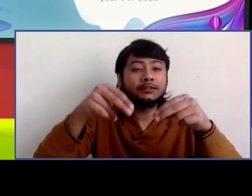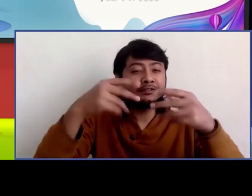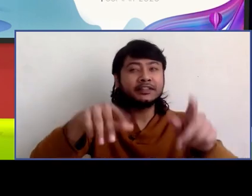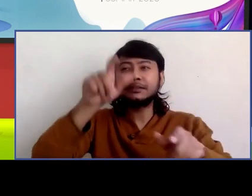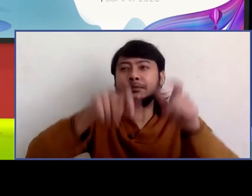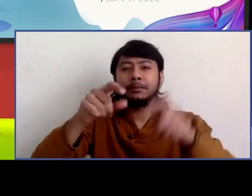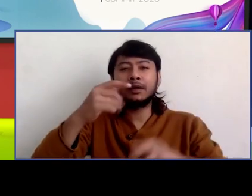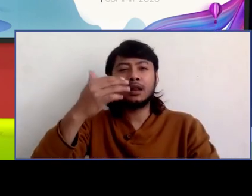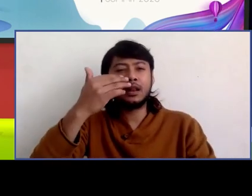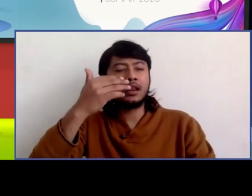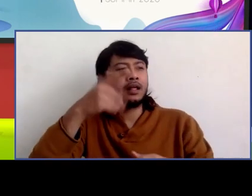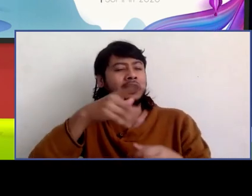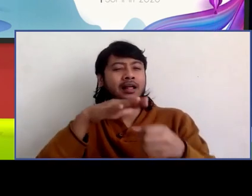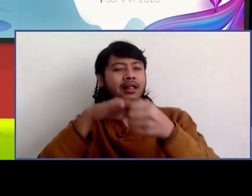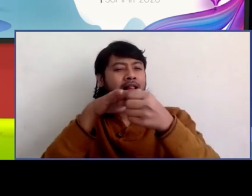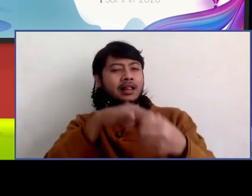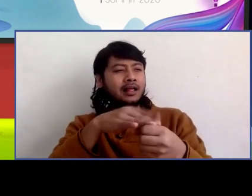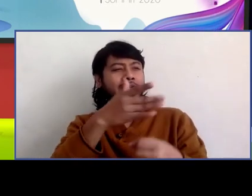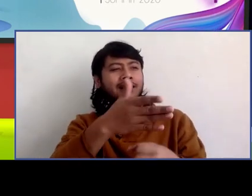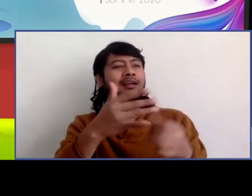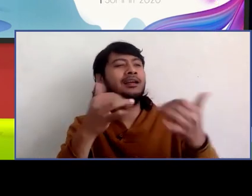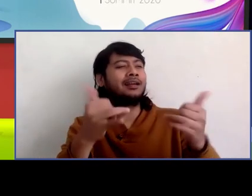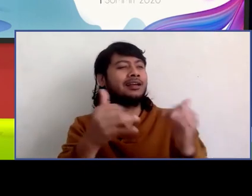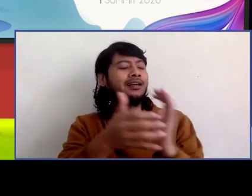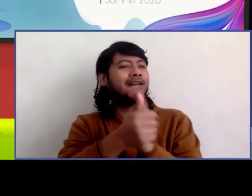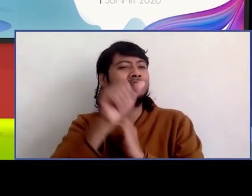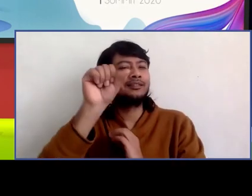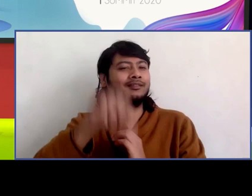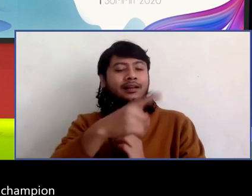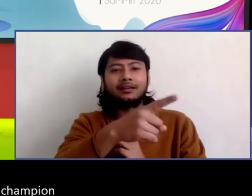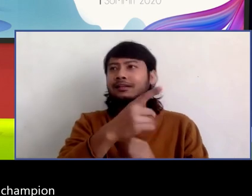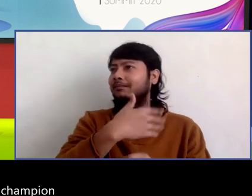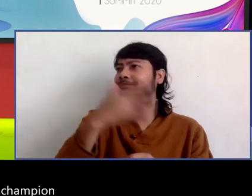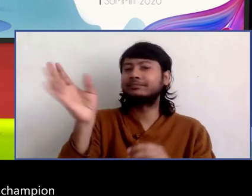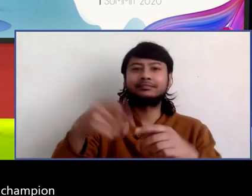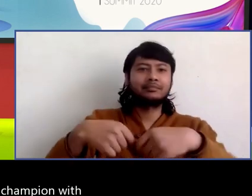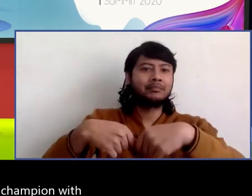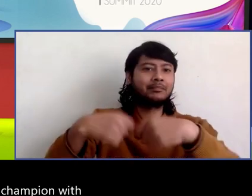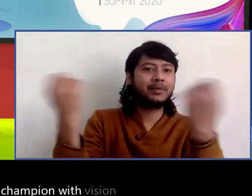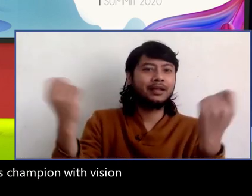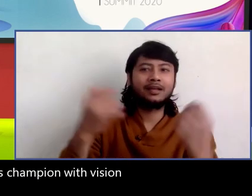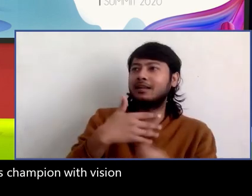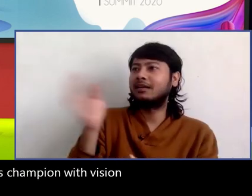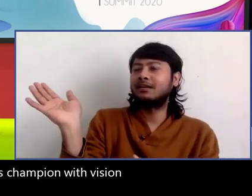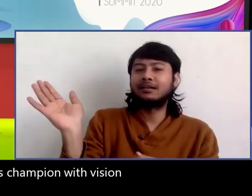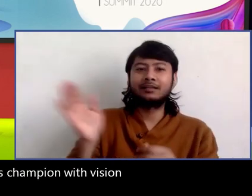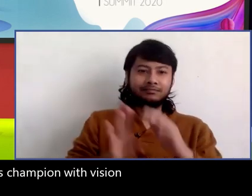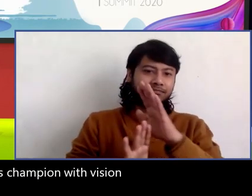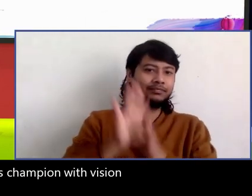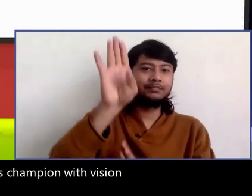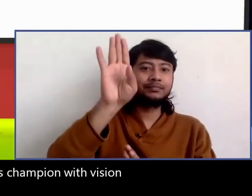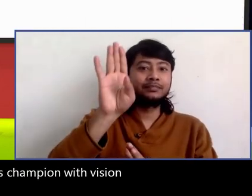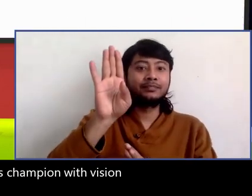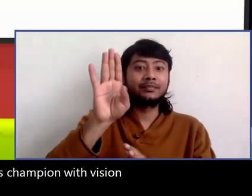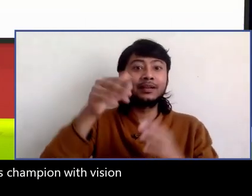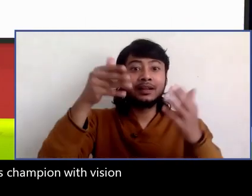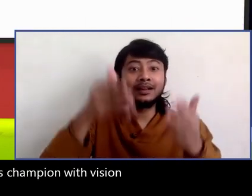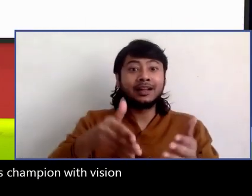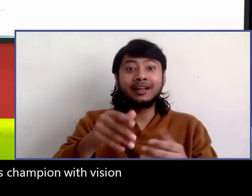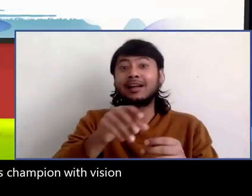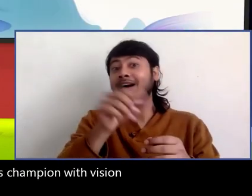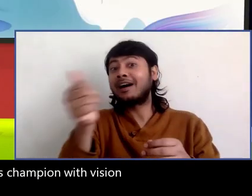She's a national chess champion with vision impairment. Vishnu Anand, a name that all of